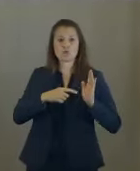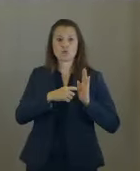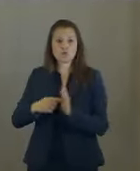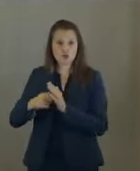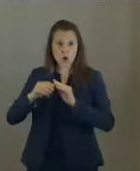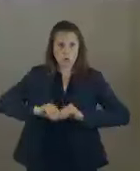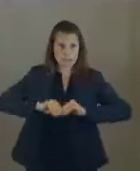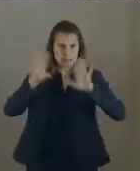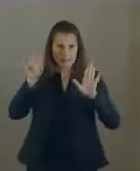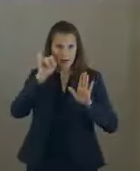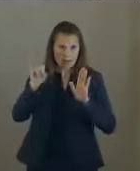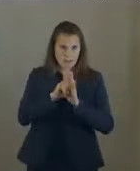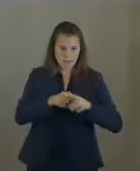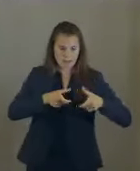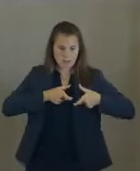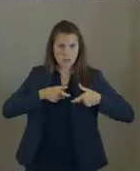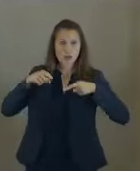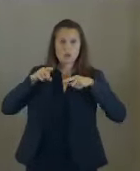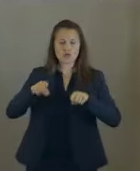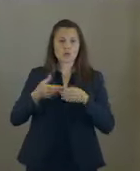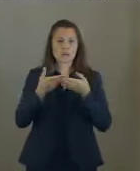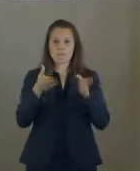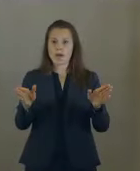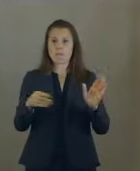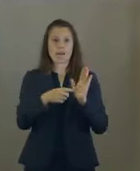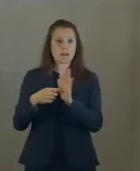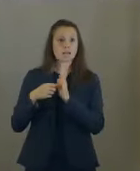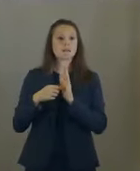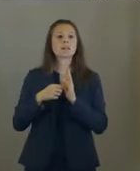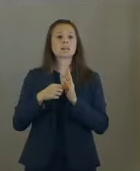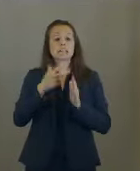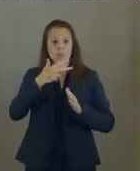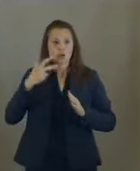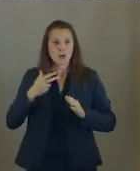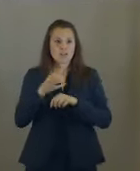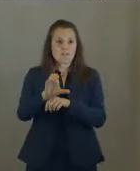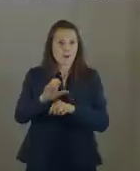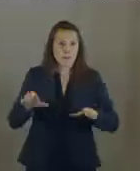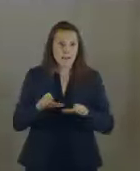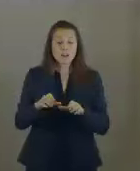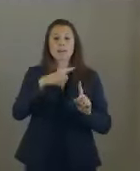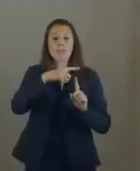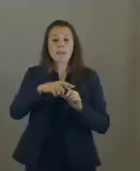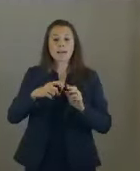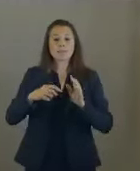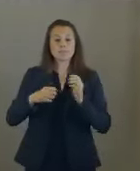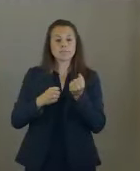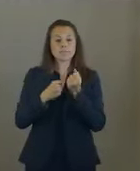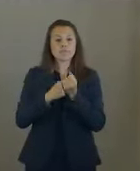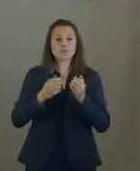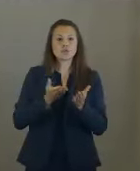visible identification during public-facing immigration enforcement actions and to promote transparency